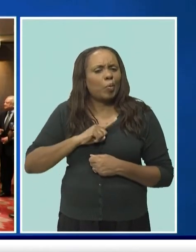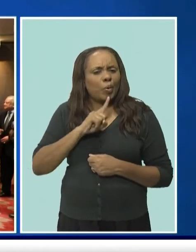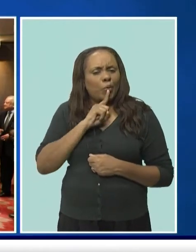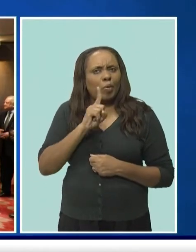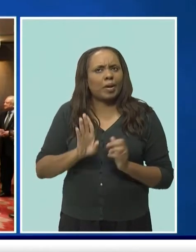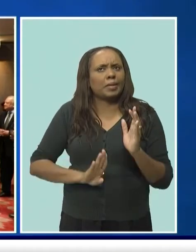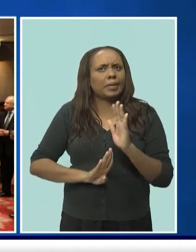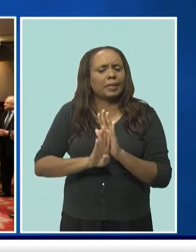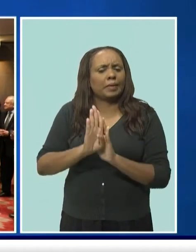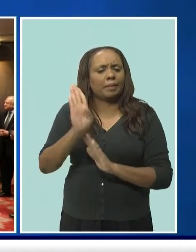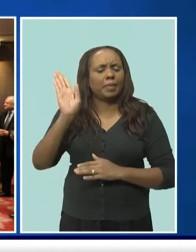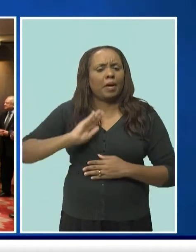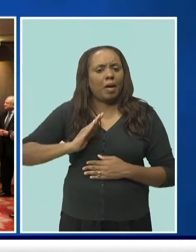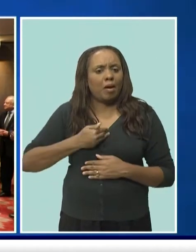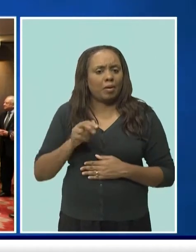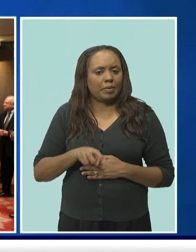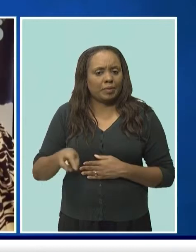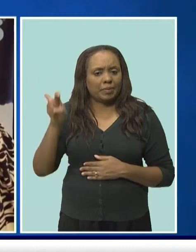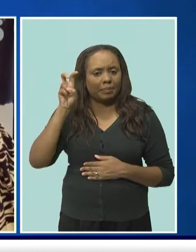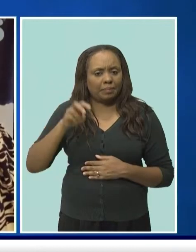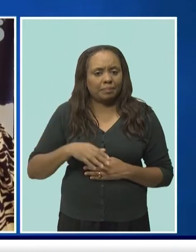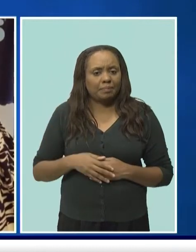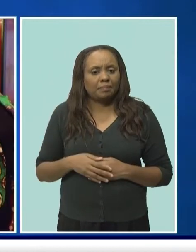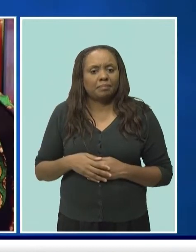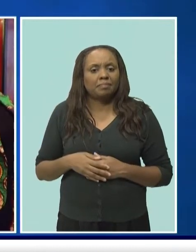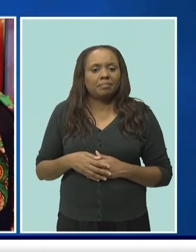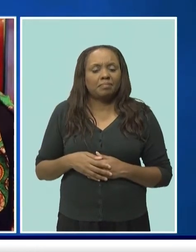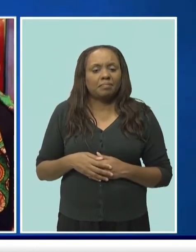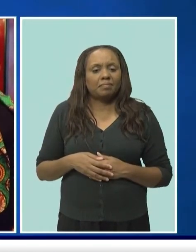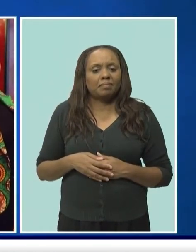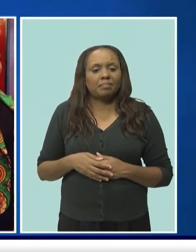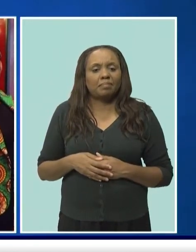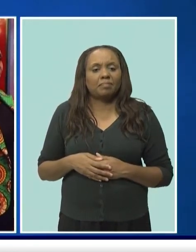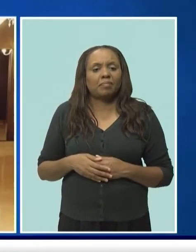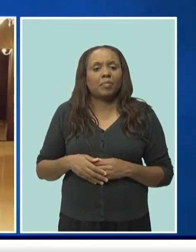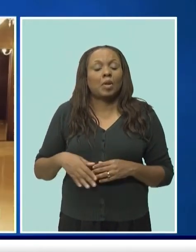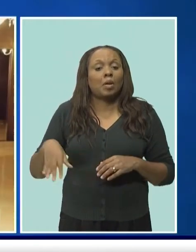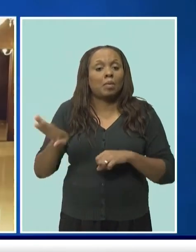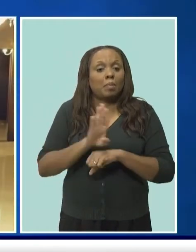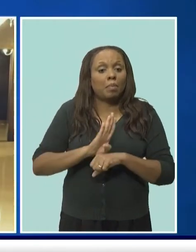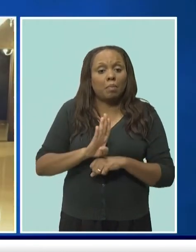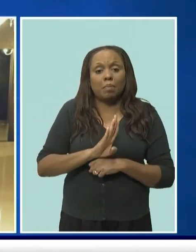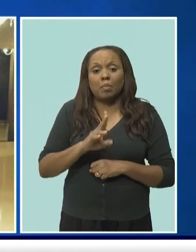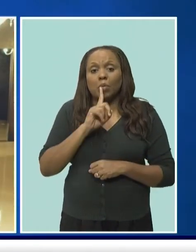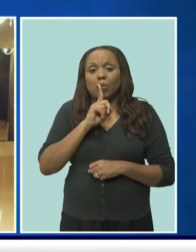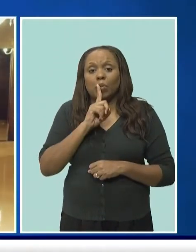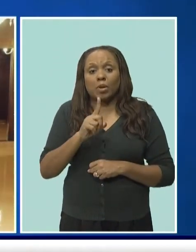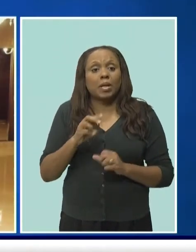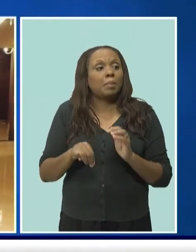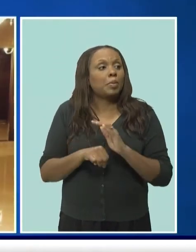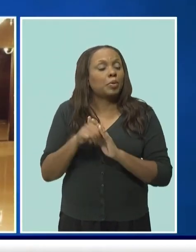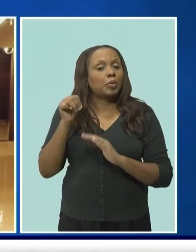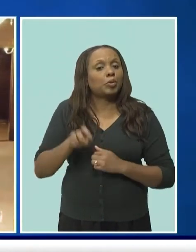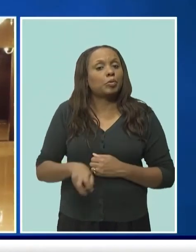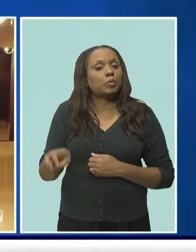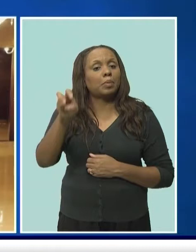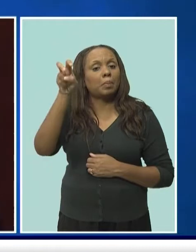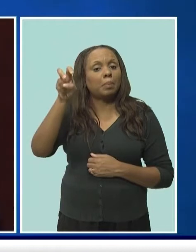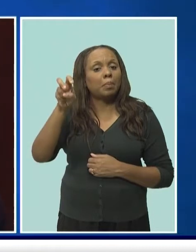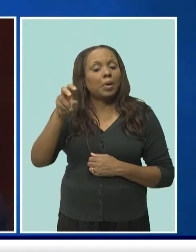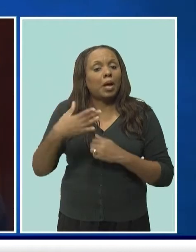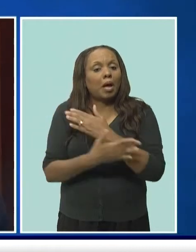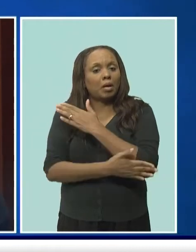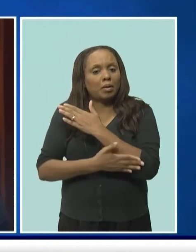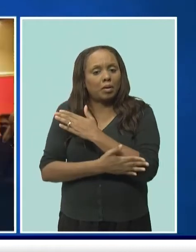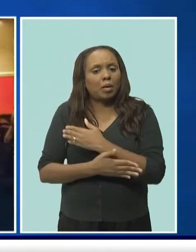tourism industry. Ms. Motley says it's recognized that as an aged and mature tourism product, Barbados will have to continue